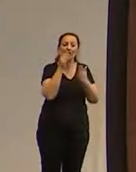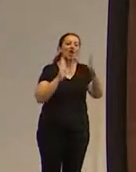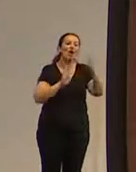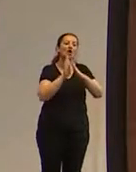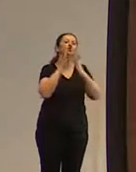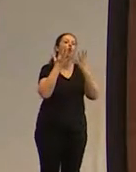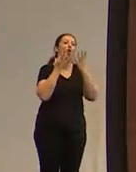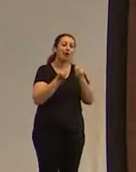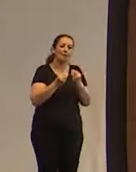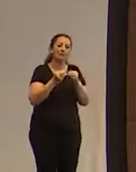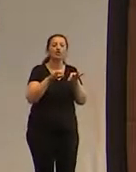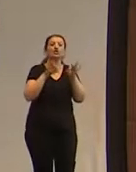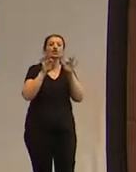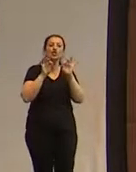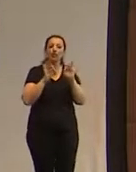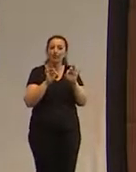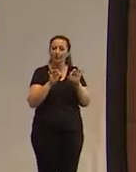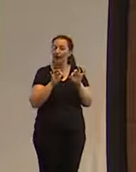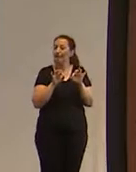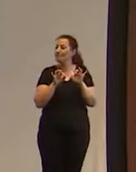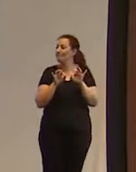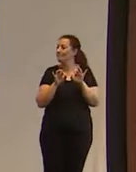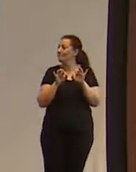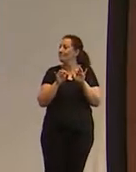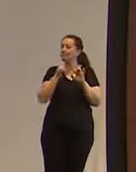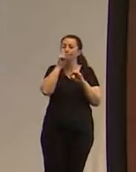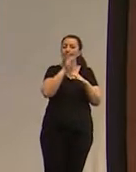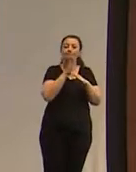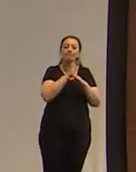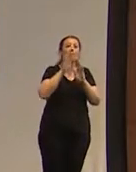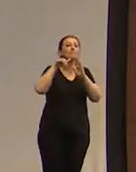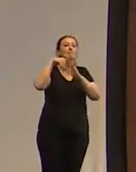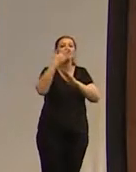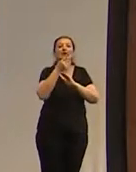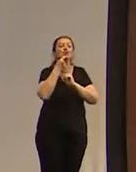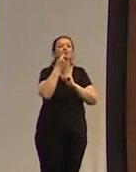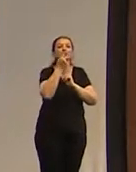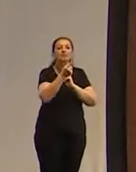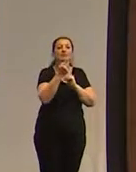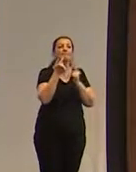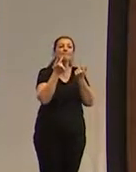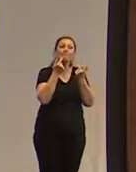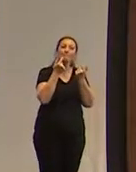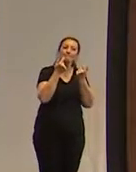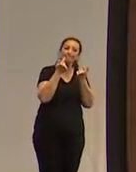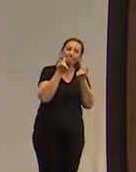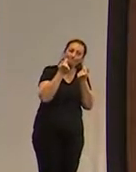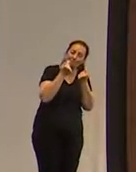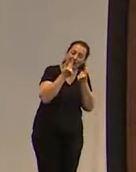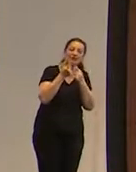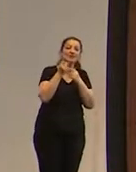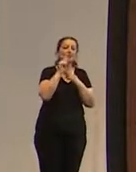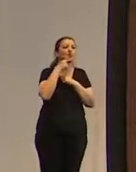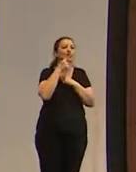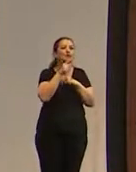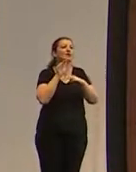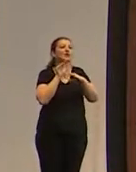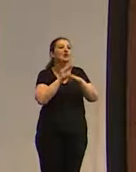so this can have something that corresponds to the human mind